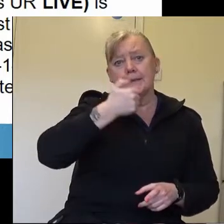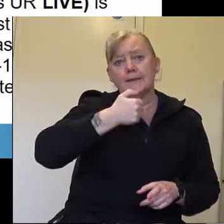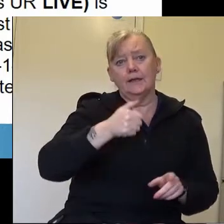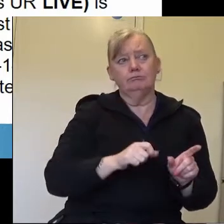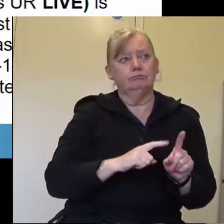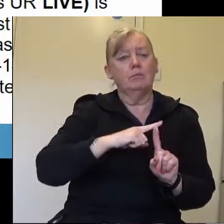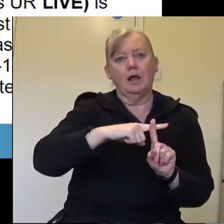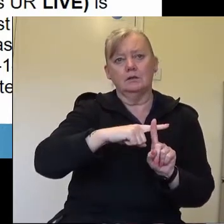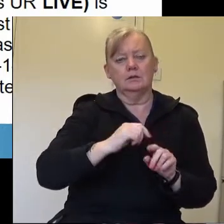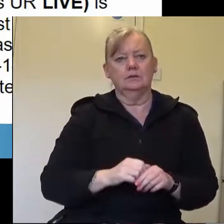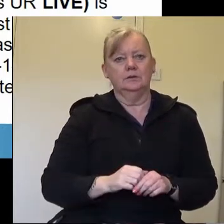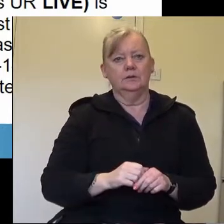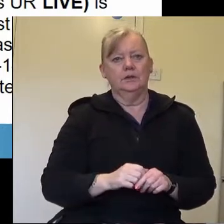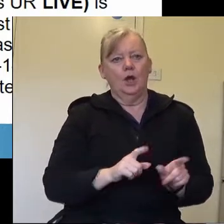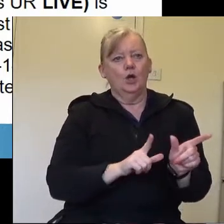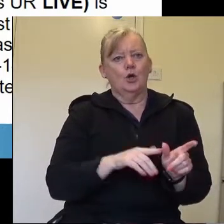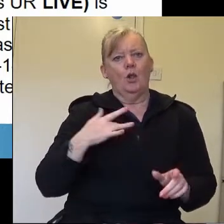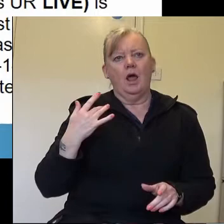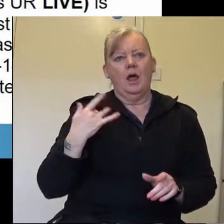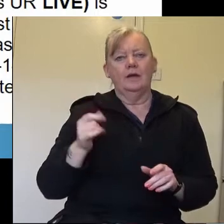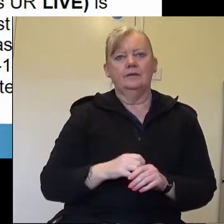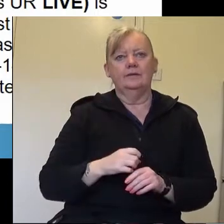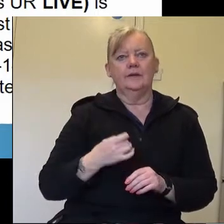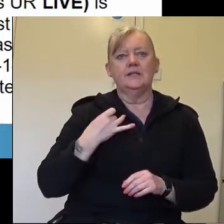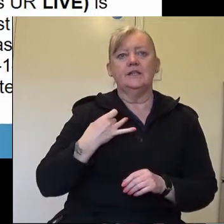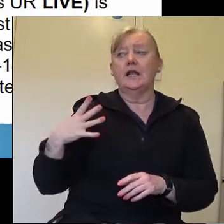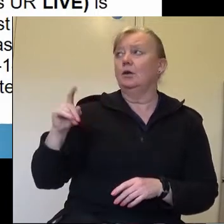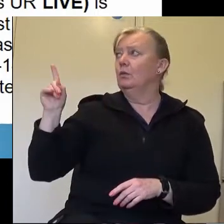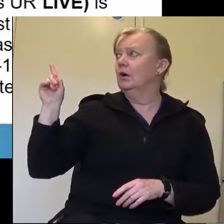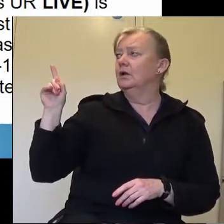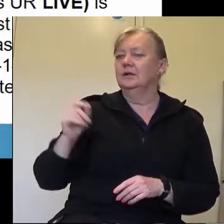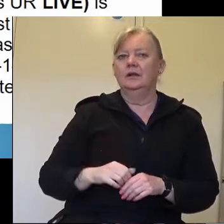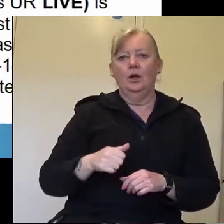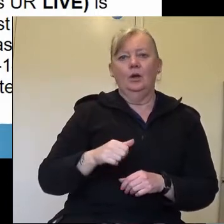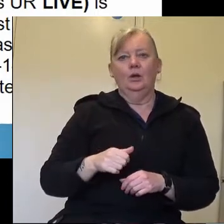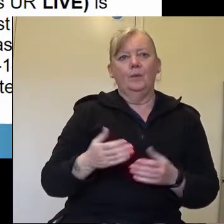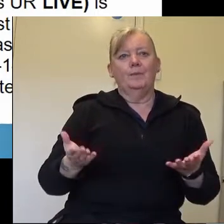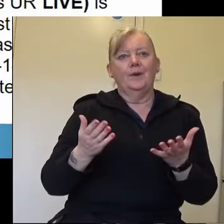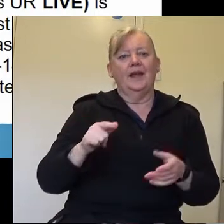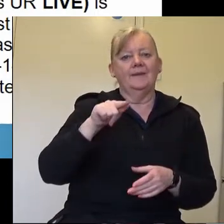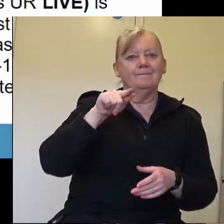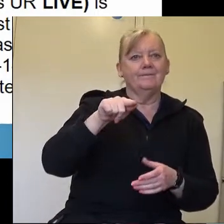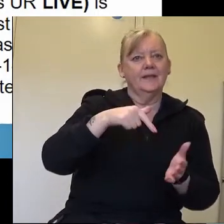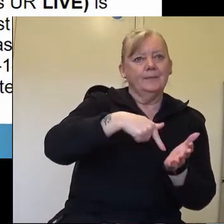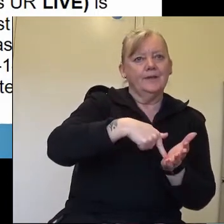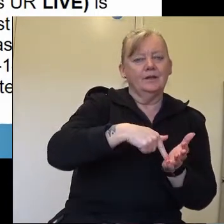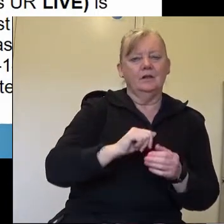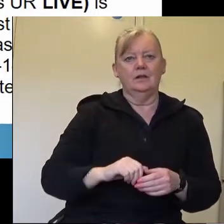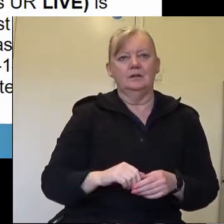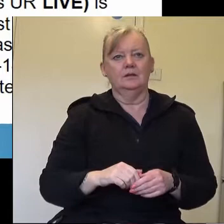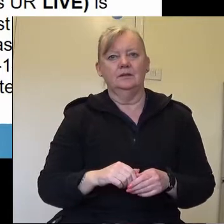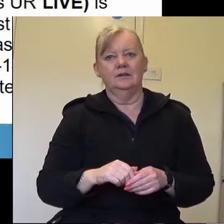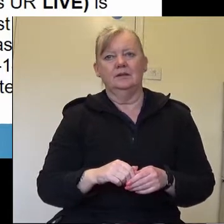is 16 plus. Your Life, which is the yellow one with the play in the middle,